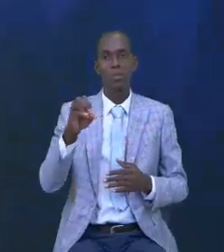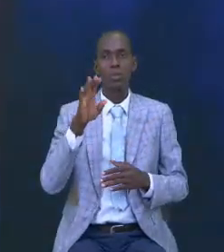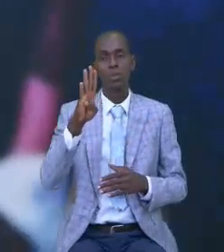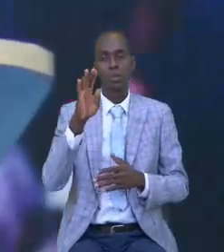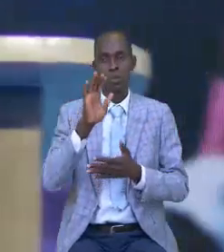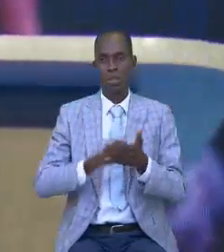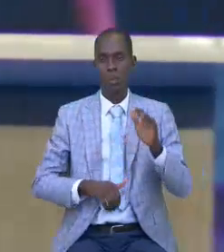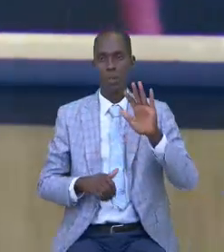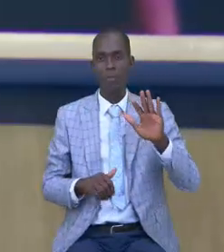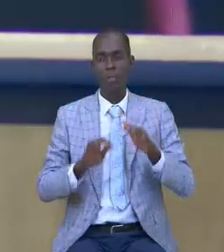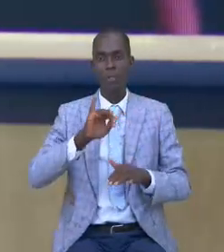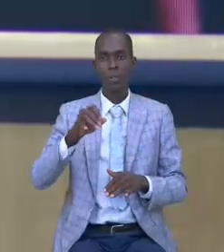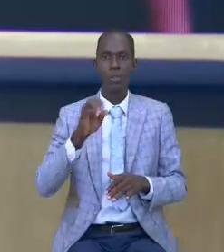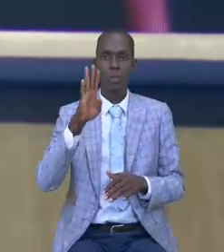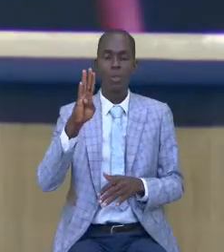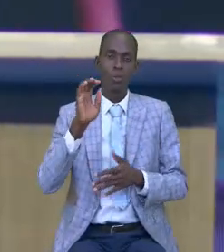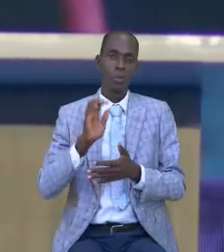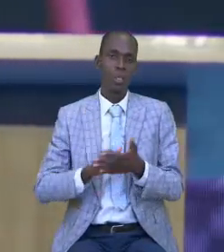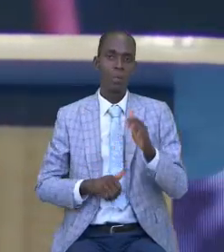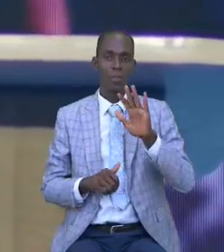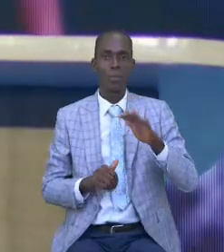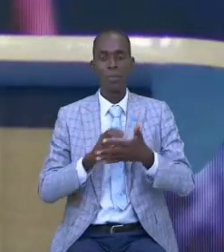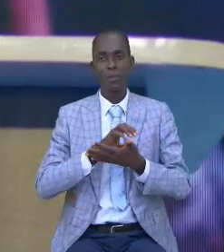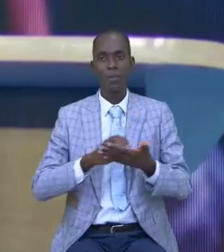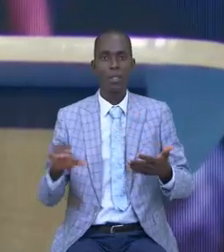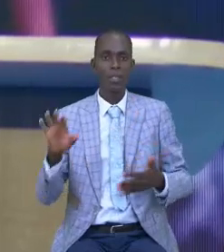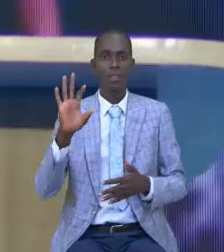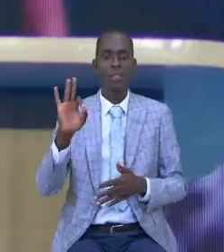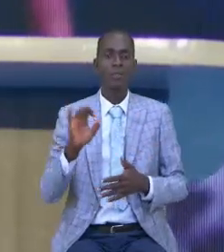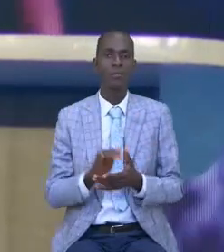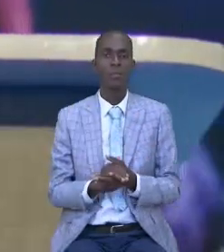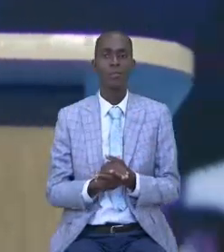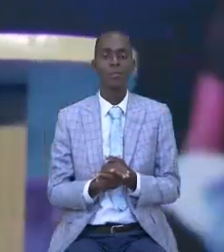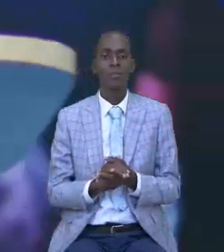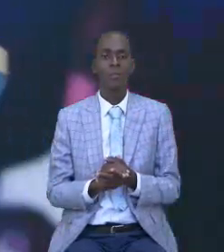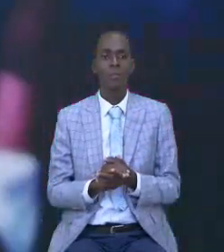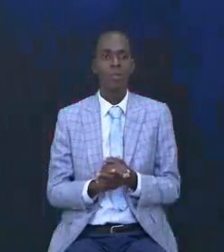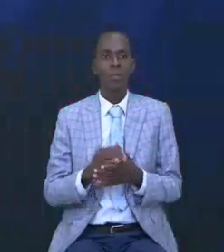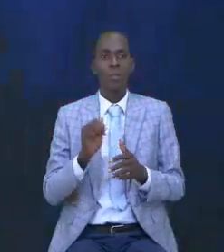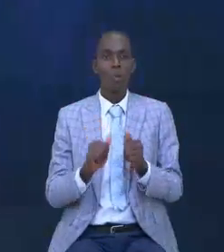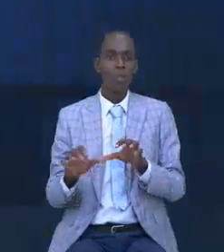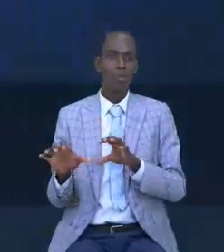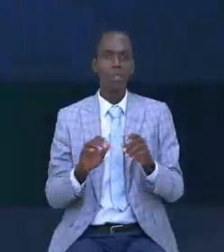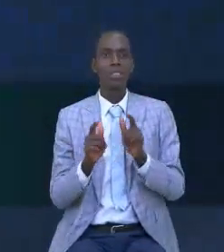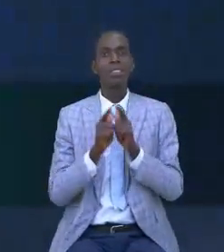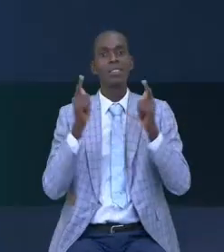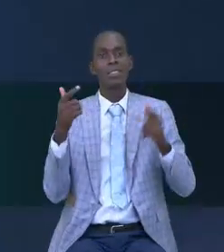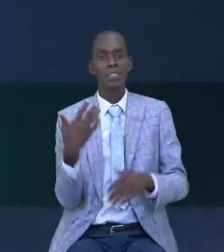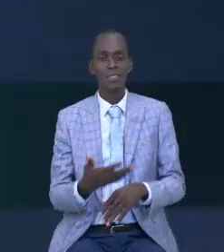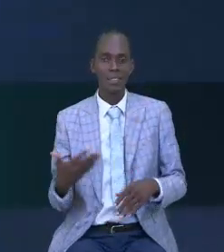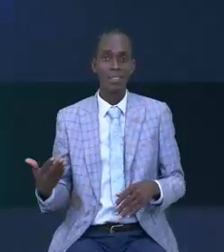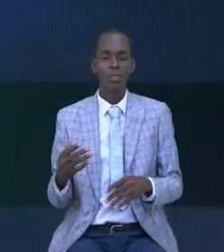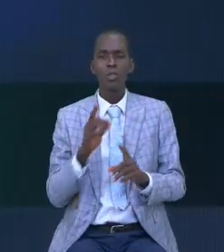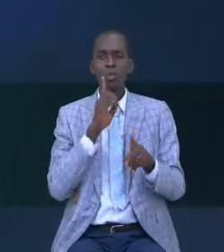Job chapter 5, reading from verse 9. Which doeth great things. It's